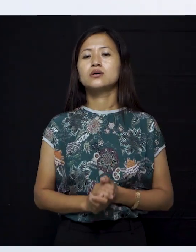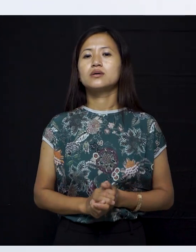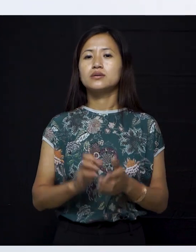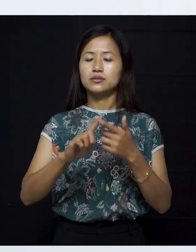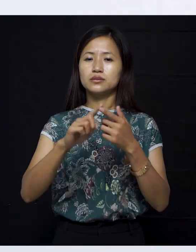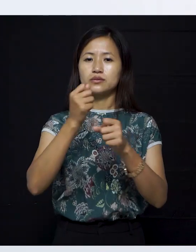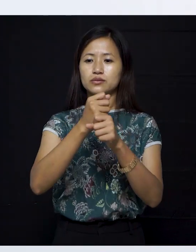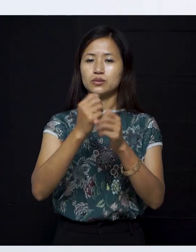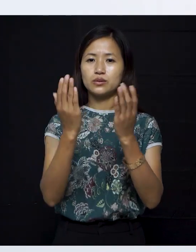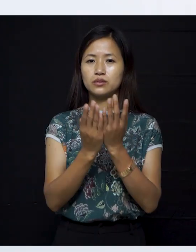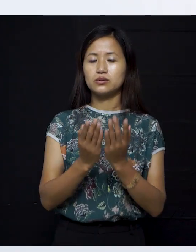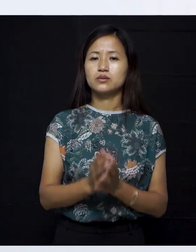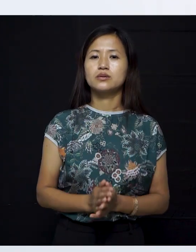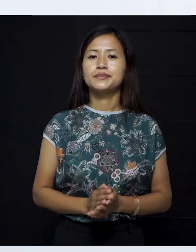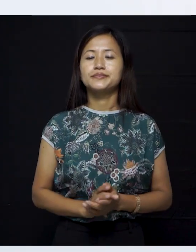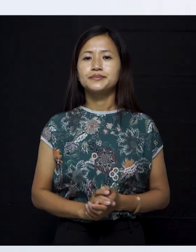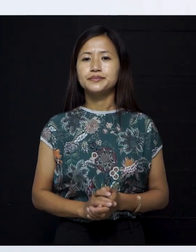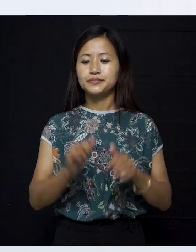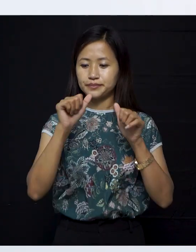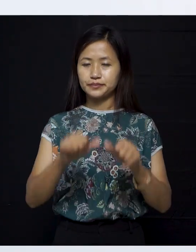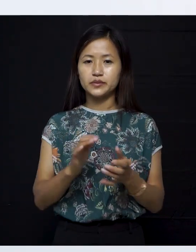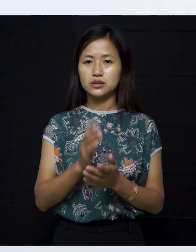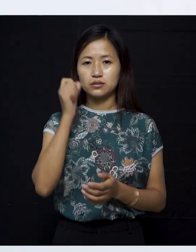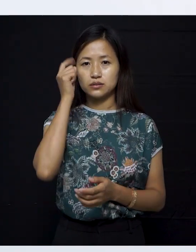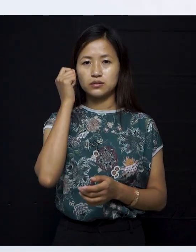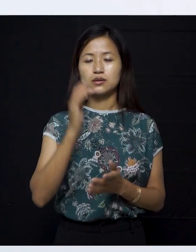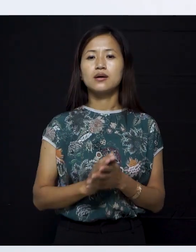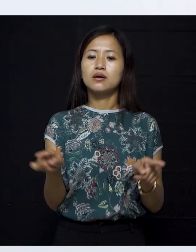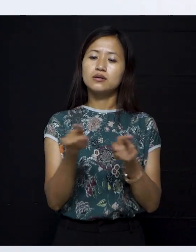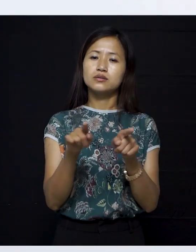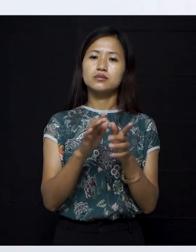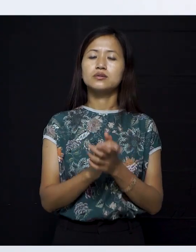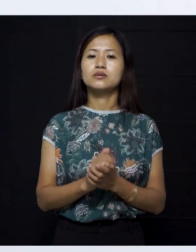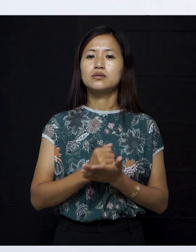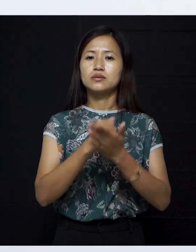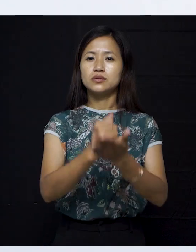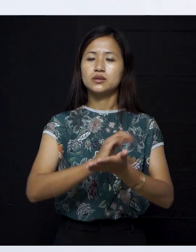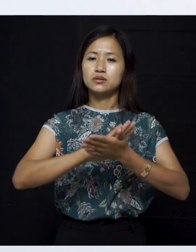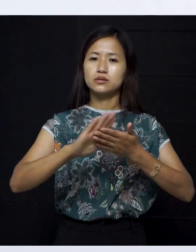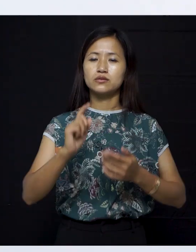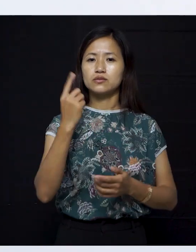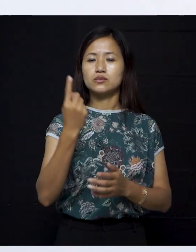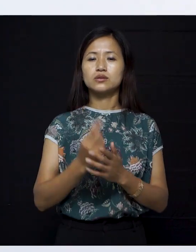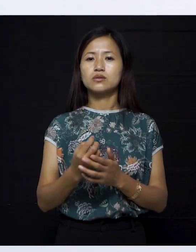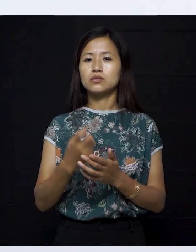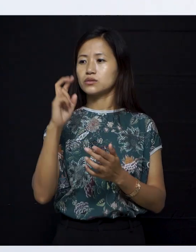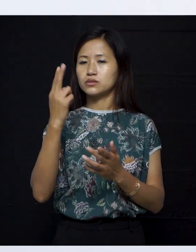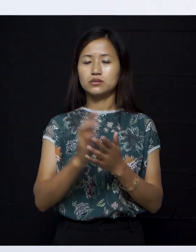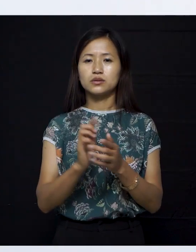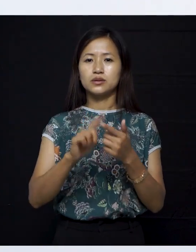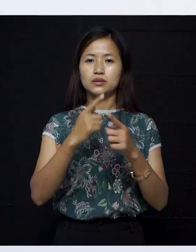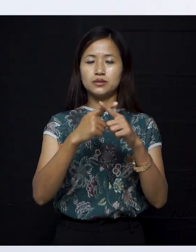from our book so that you will also be able to understand, as well as I will help you to solve 1 or 2